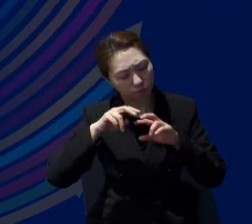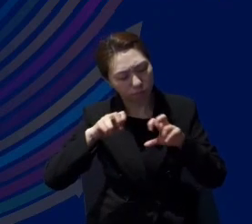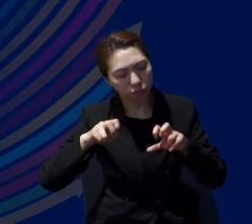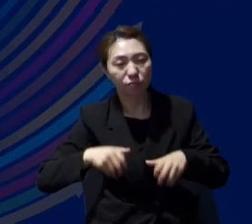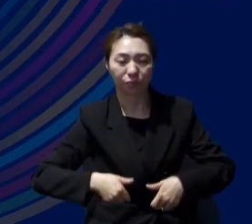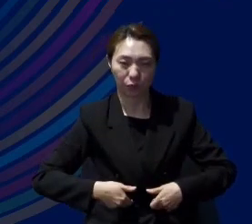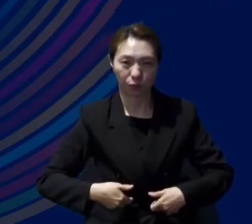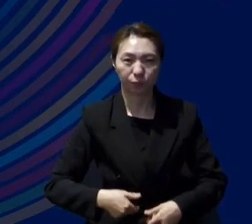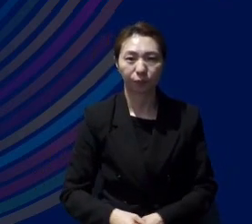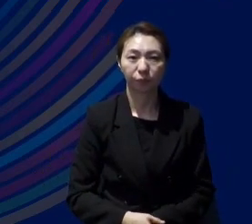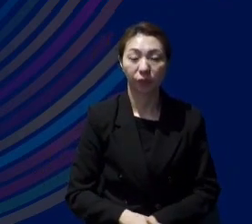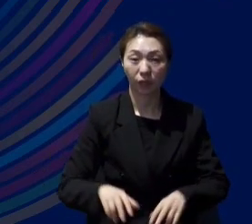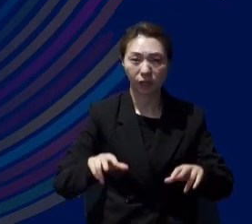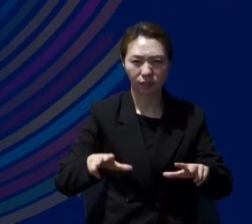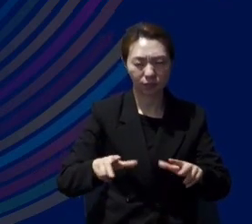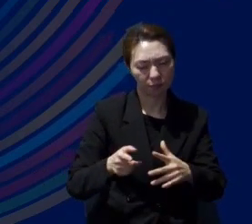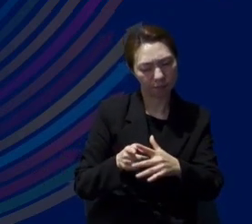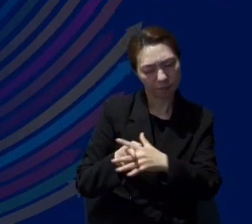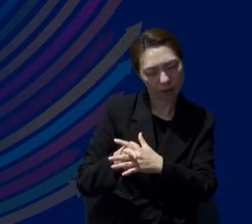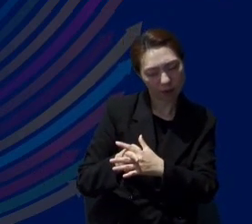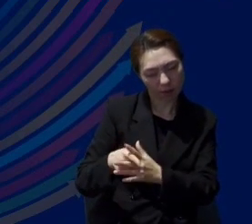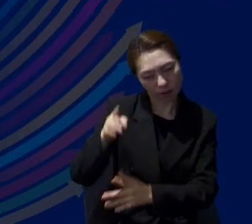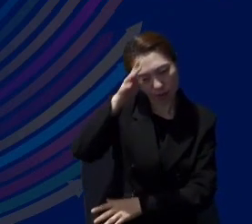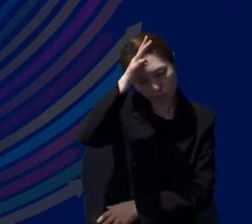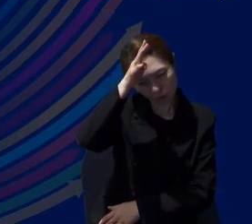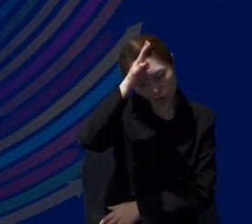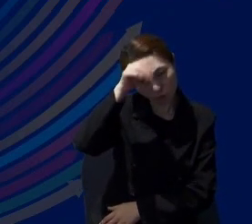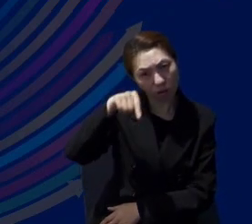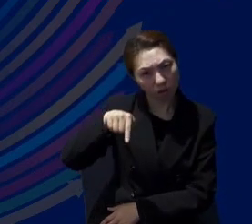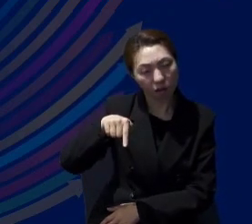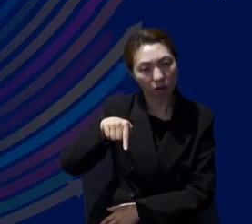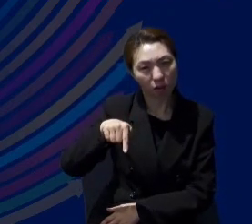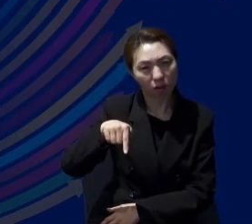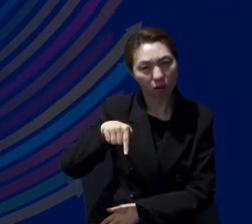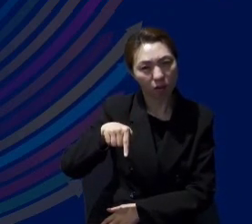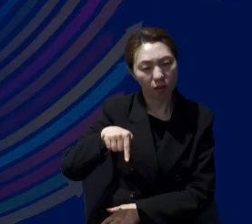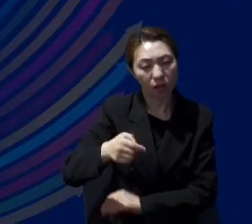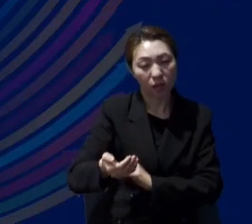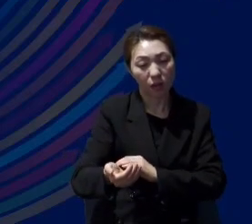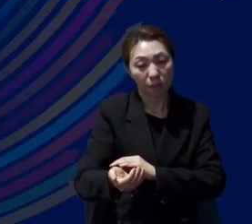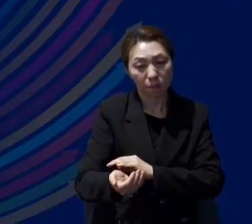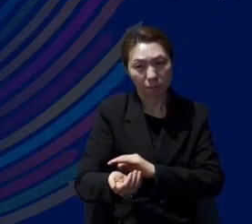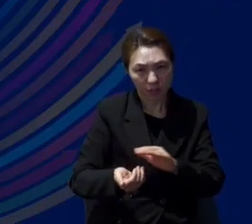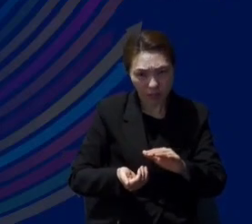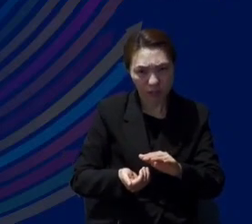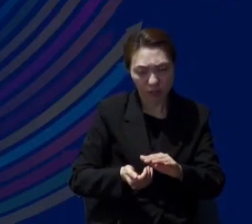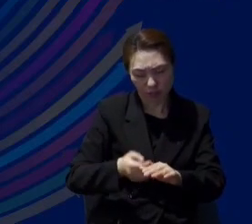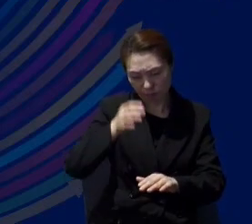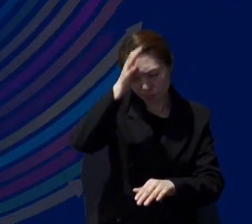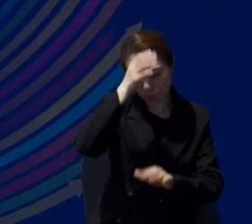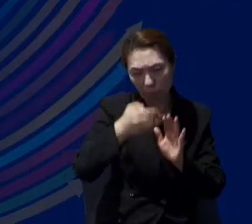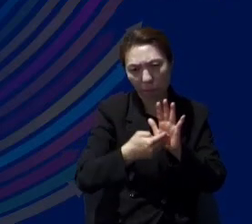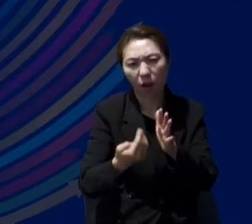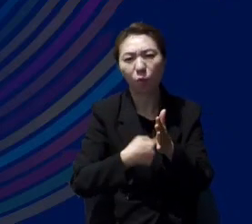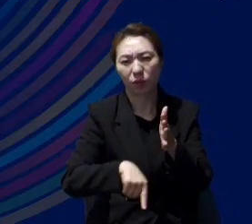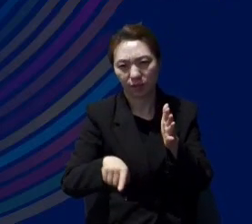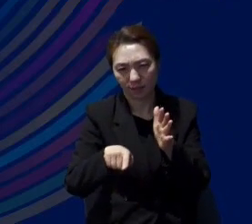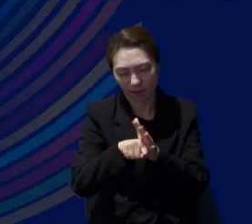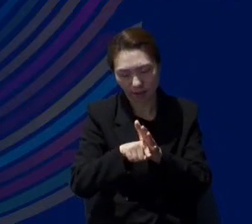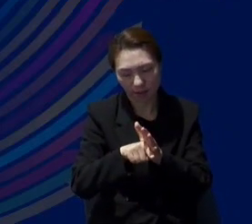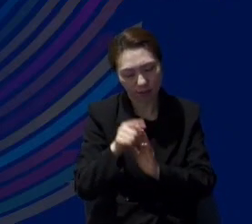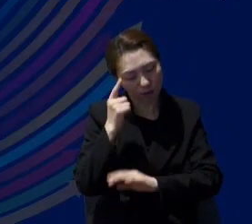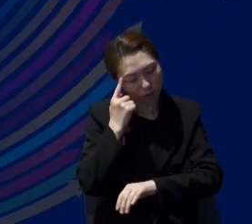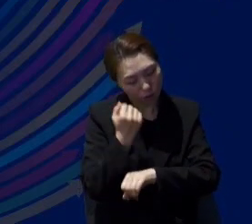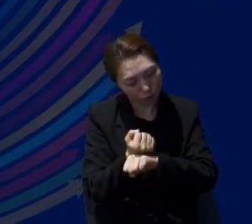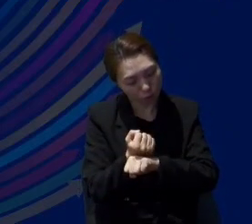but detailed analysis has not been done. So the current research was using the global burden of